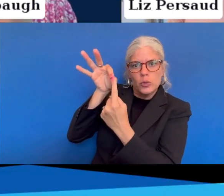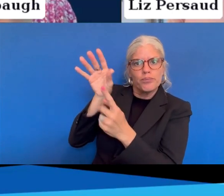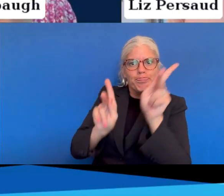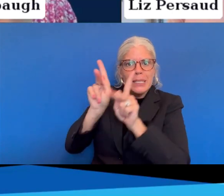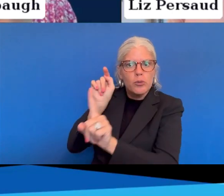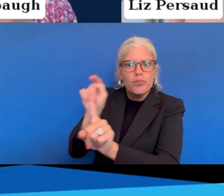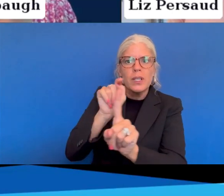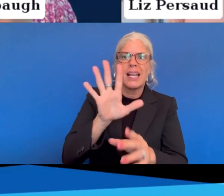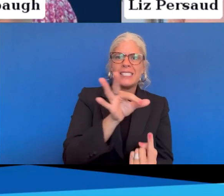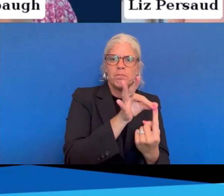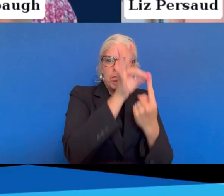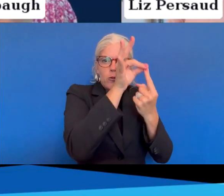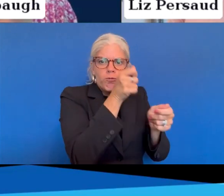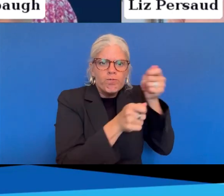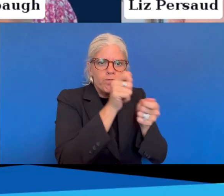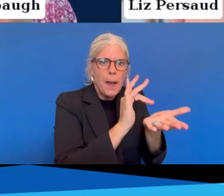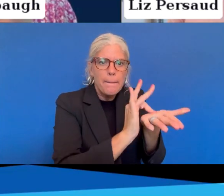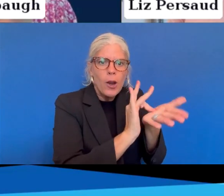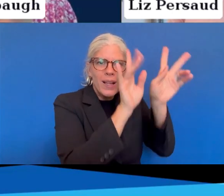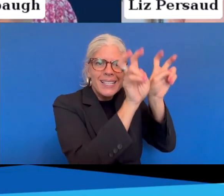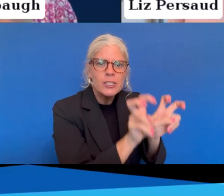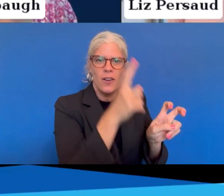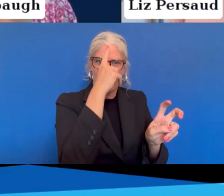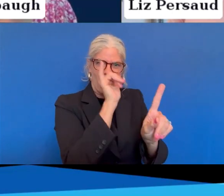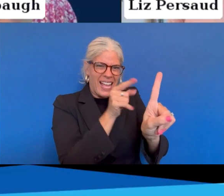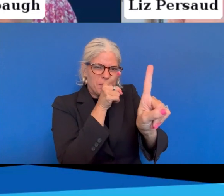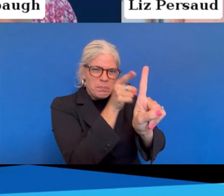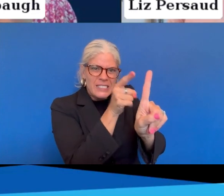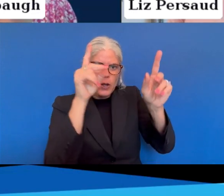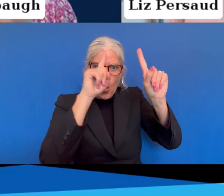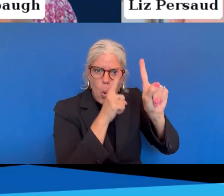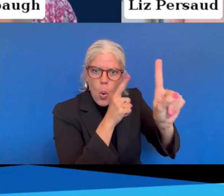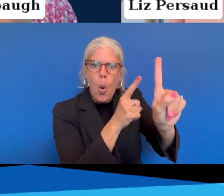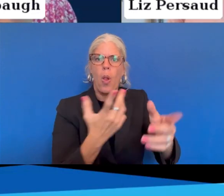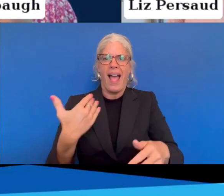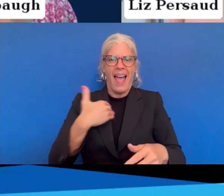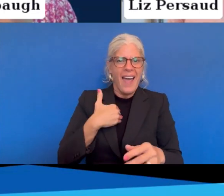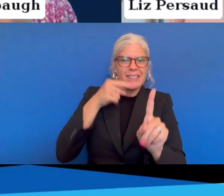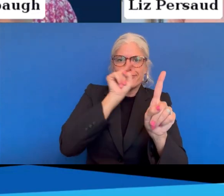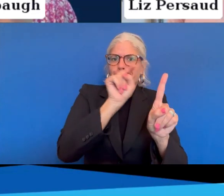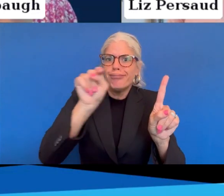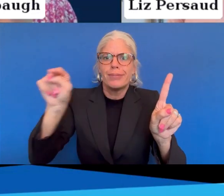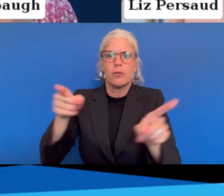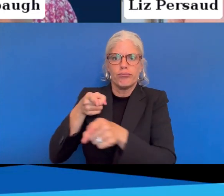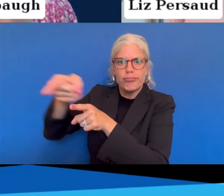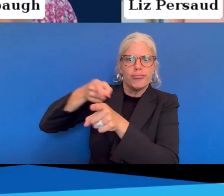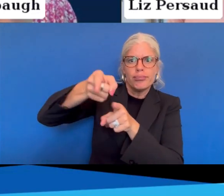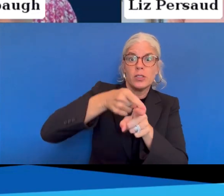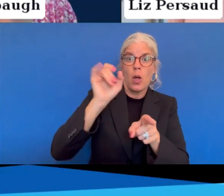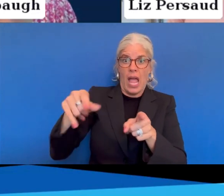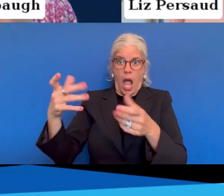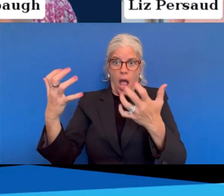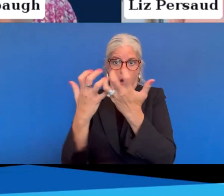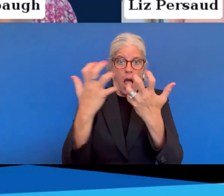all the unique medical issues, and all the unique goals that are out there. And so really plug